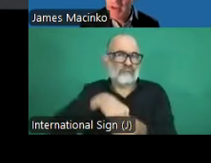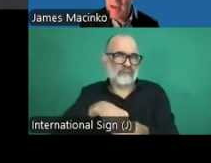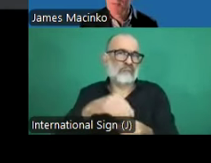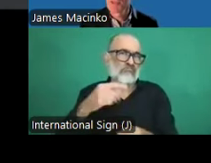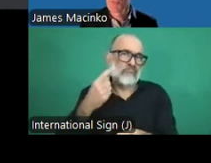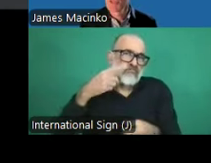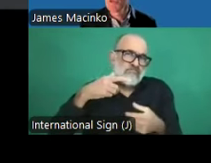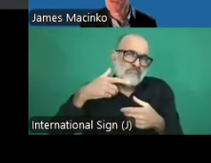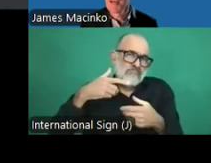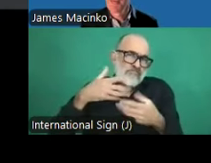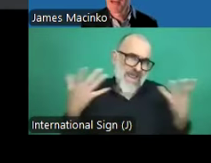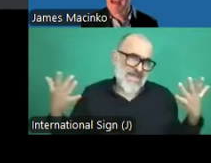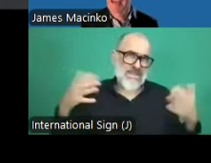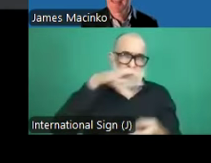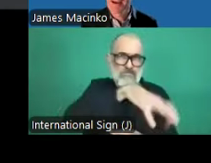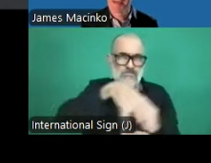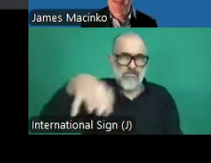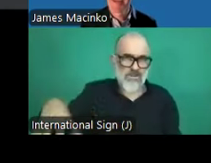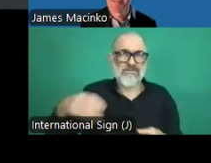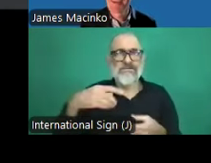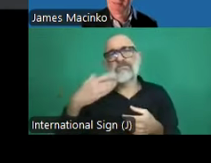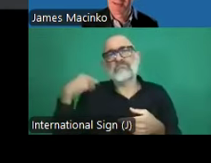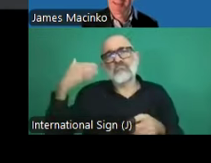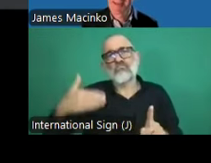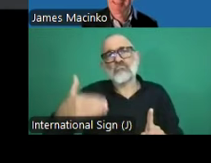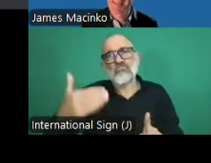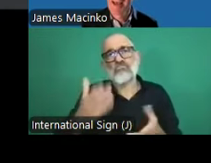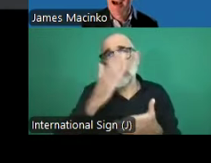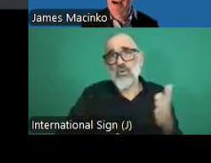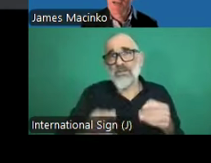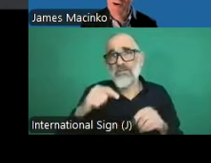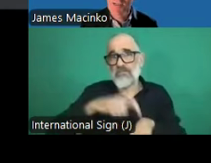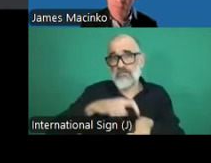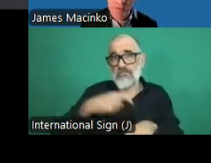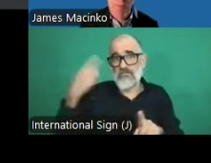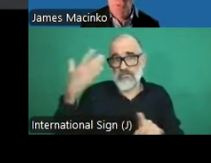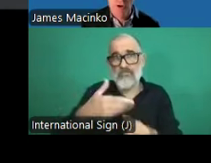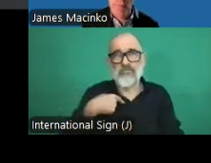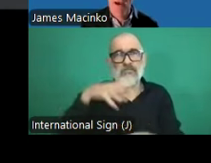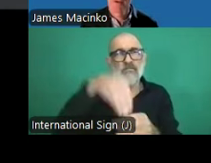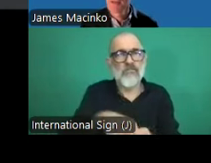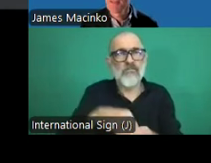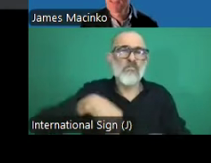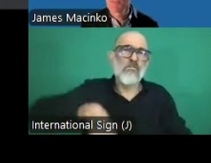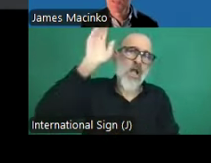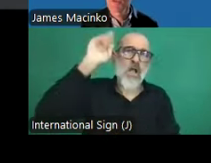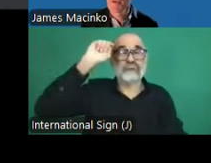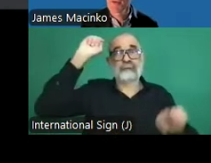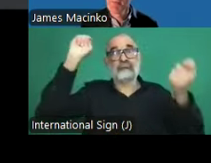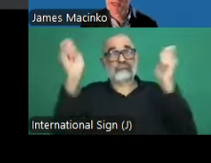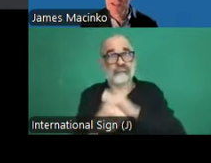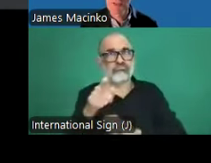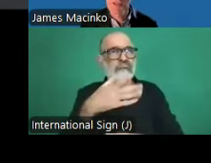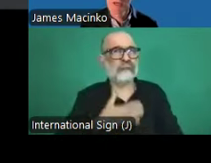course, what happens when you invite an academic to a presentation, I want to talk a little bit more about these